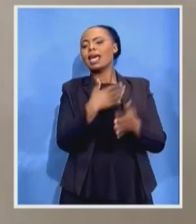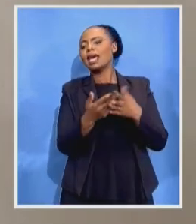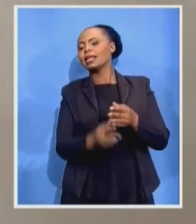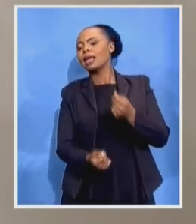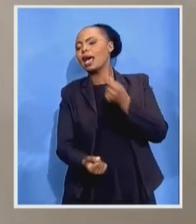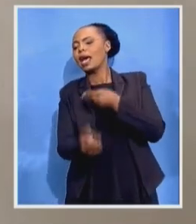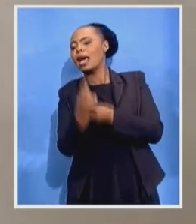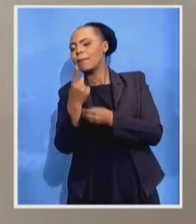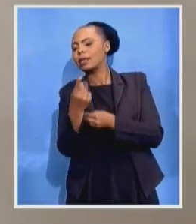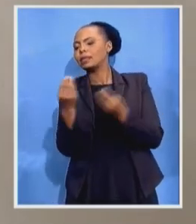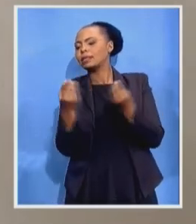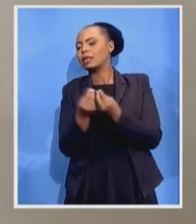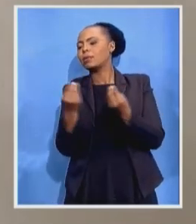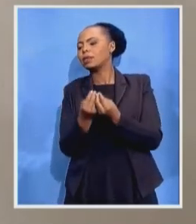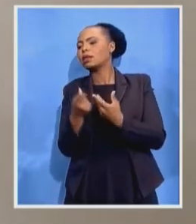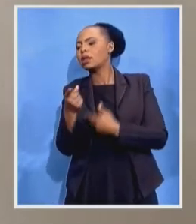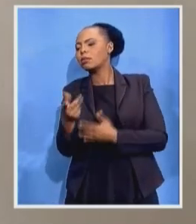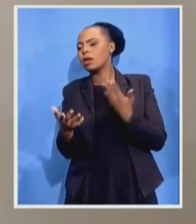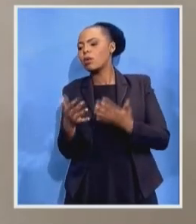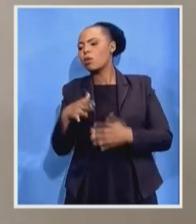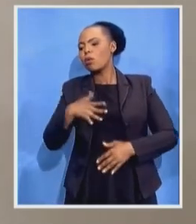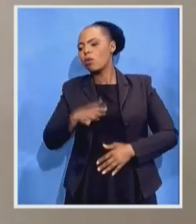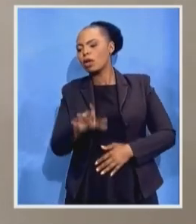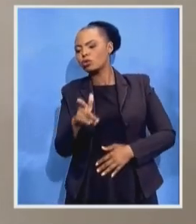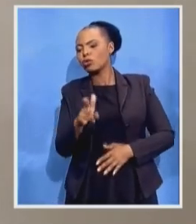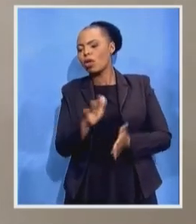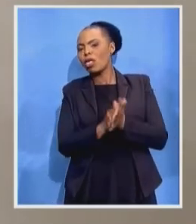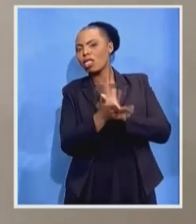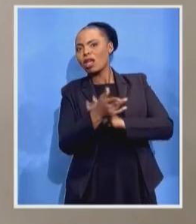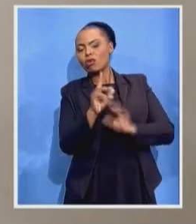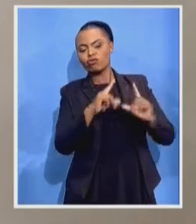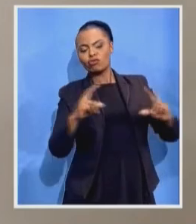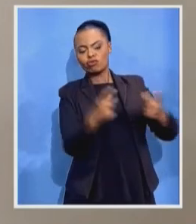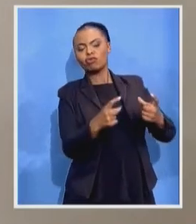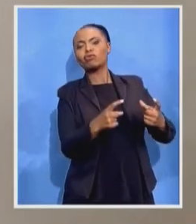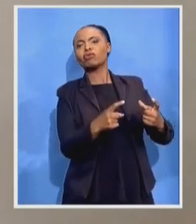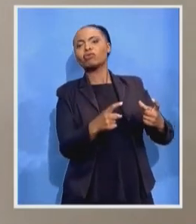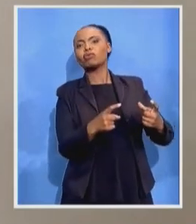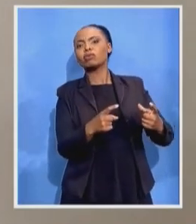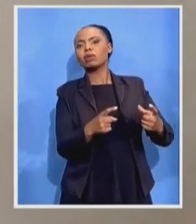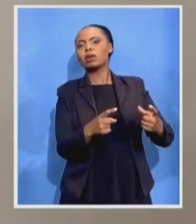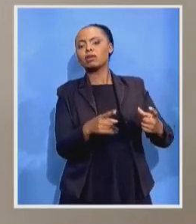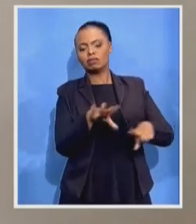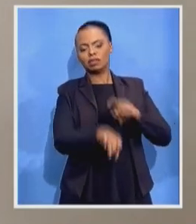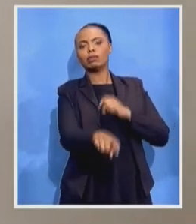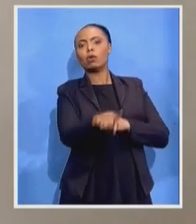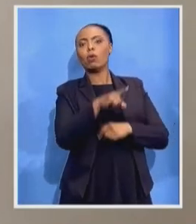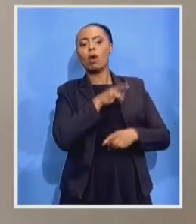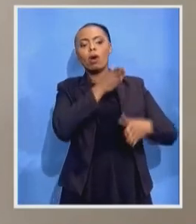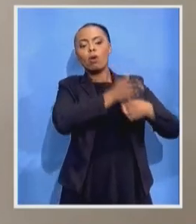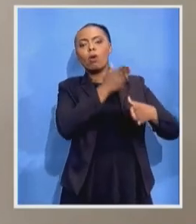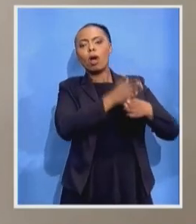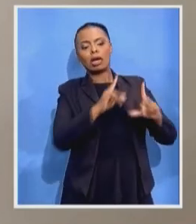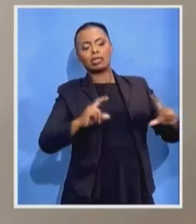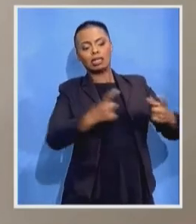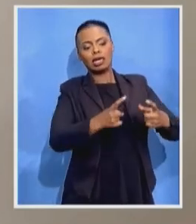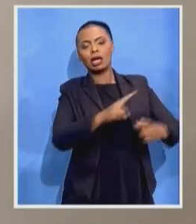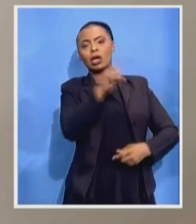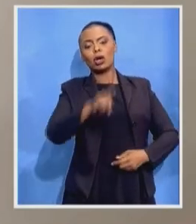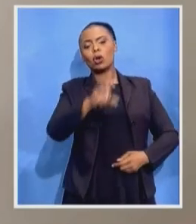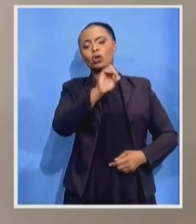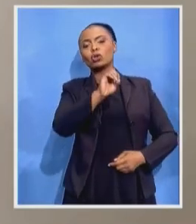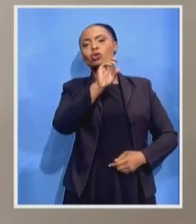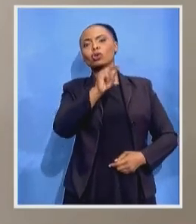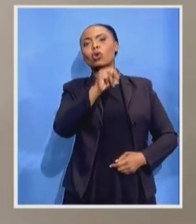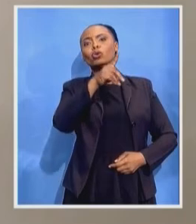discredit the Zondo Commission. The work of the Zondo Commission is a very crucial part of